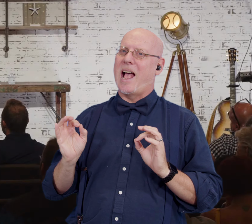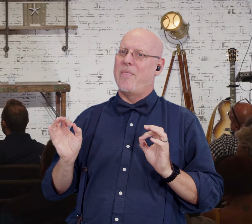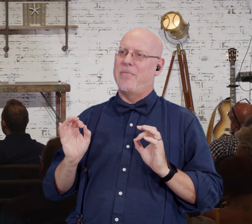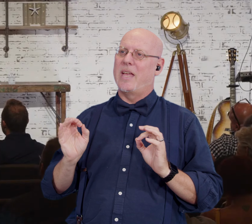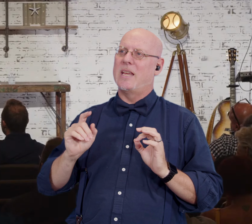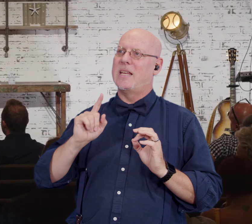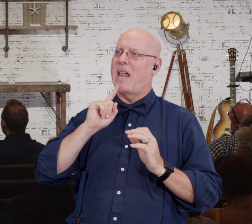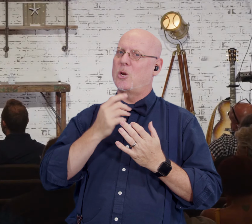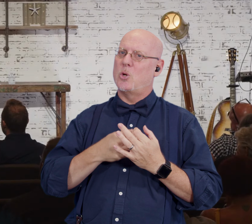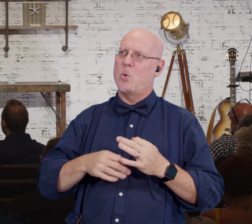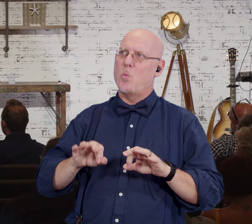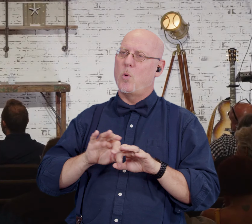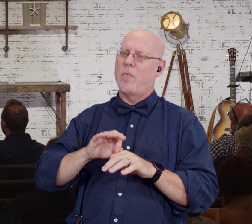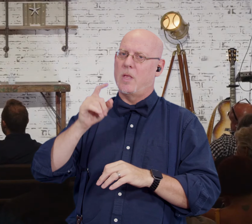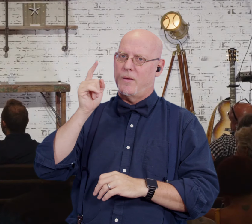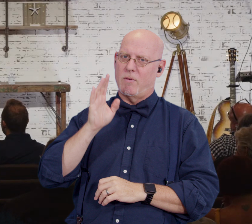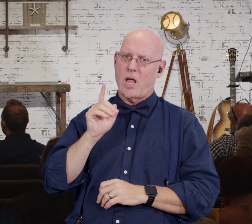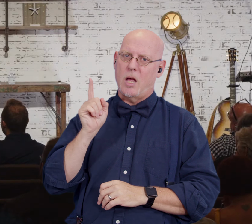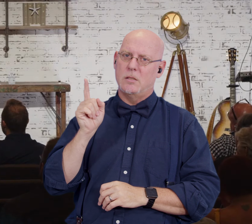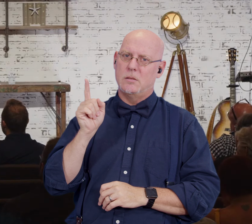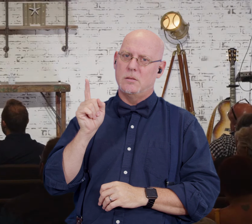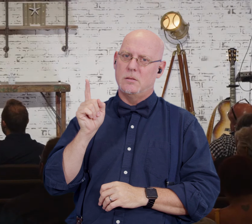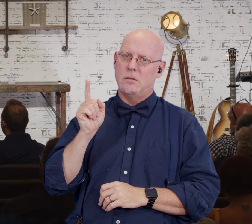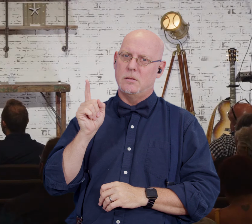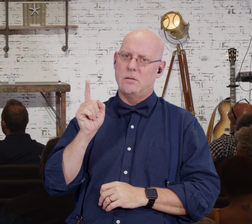nothing is actually worthy of God.